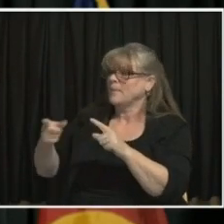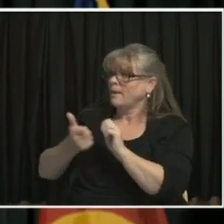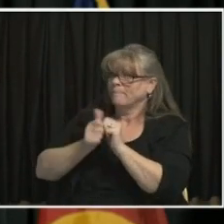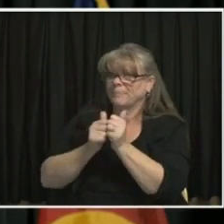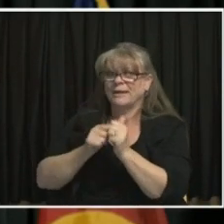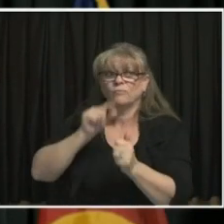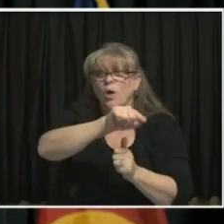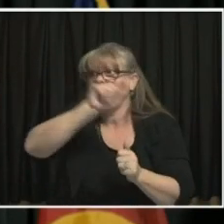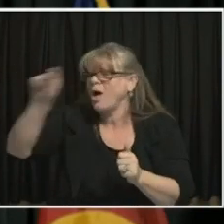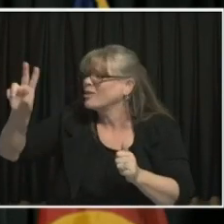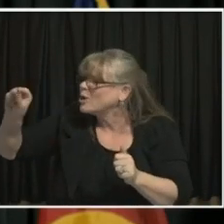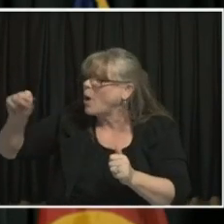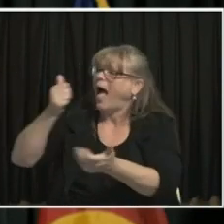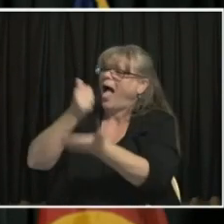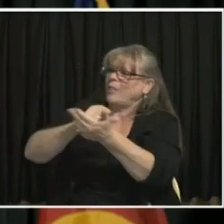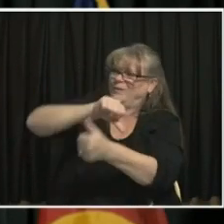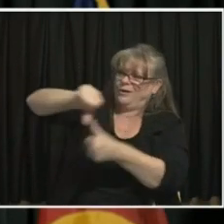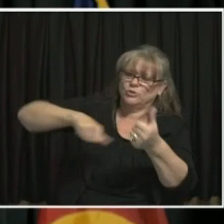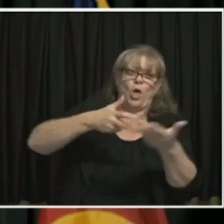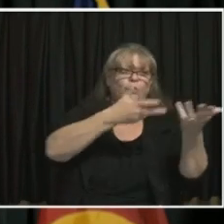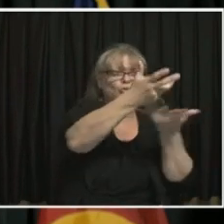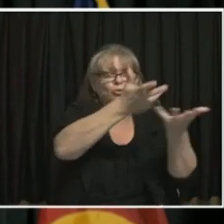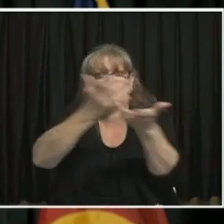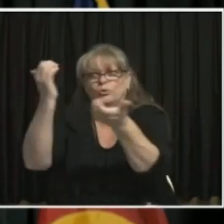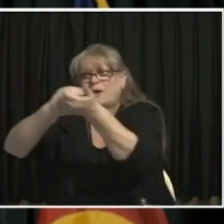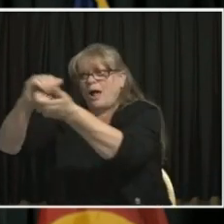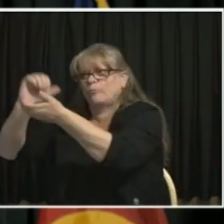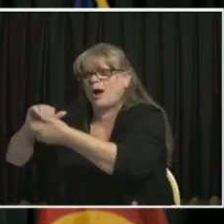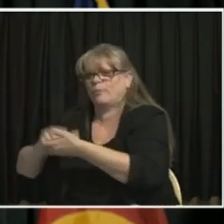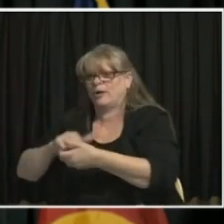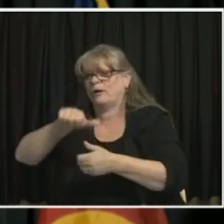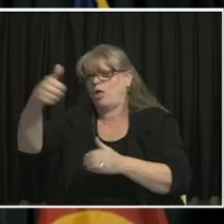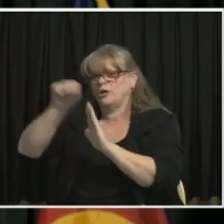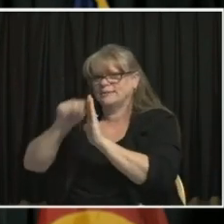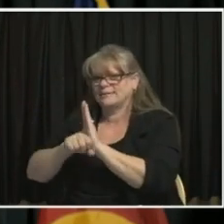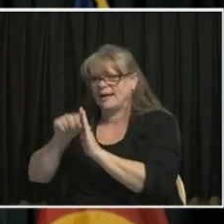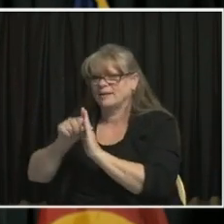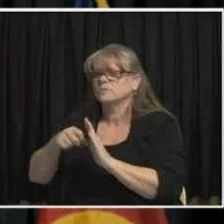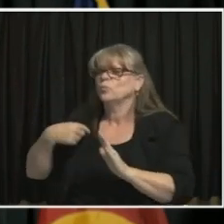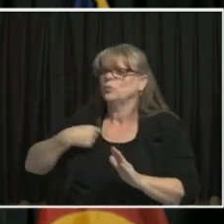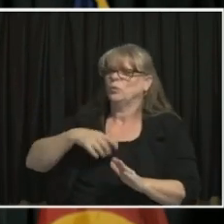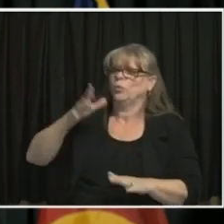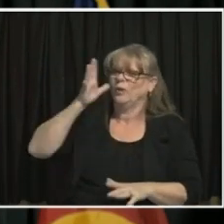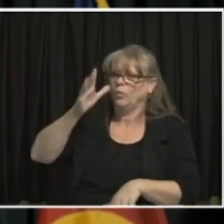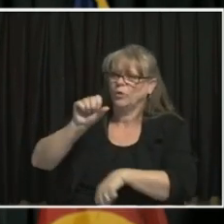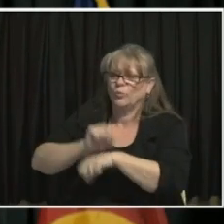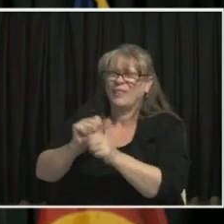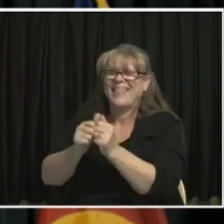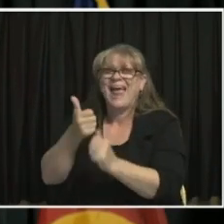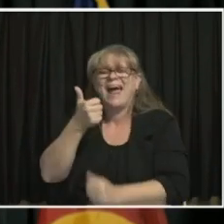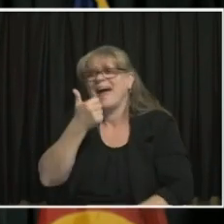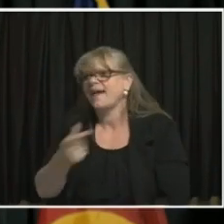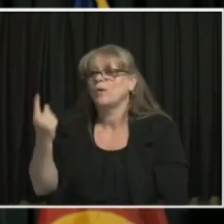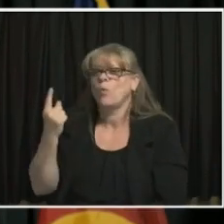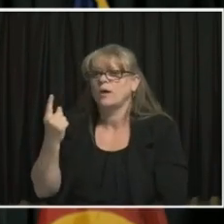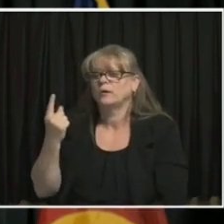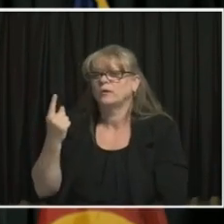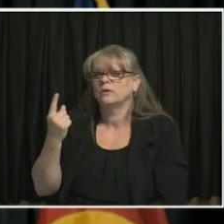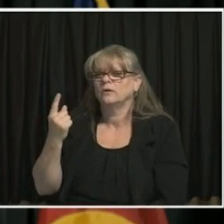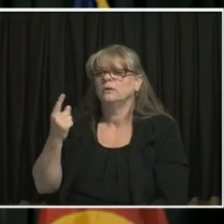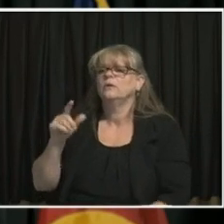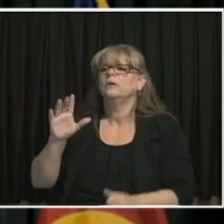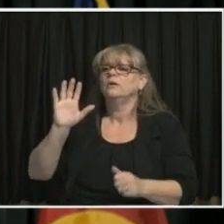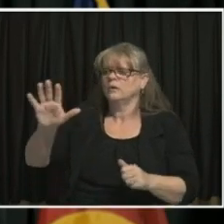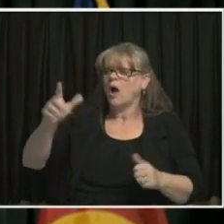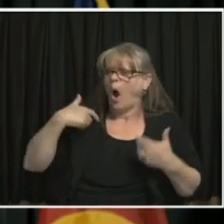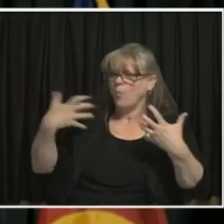are. We work with anybody and everybody. And of course, I'm going to continue to try to make our president aware of what's